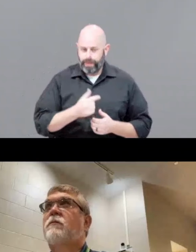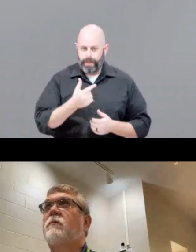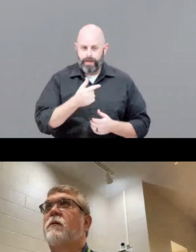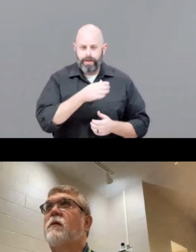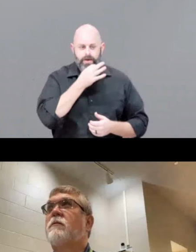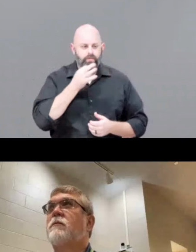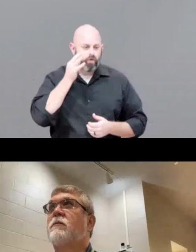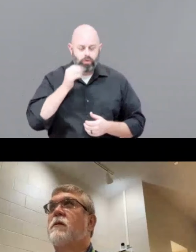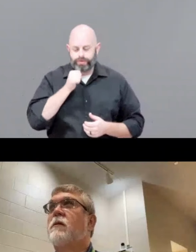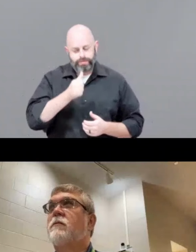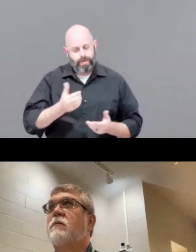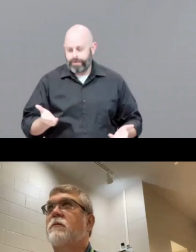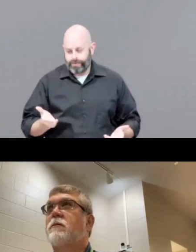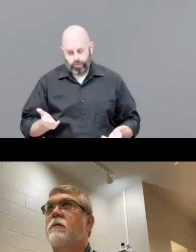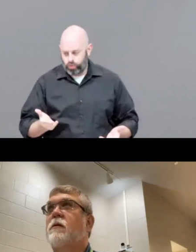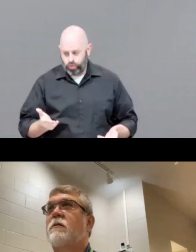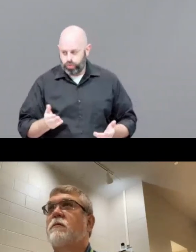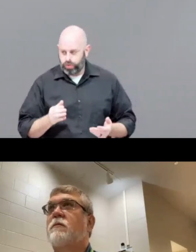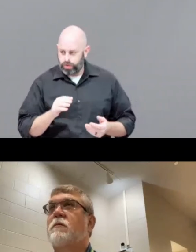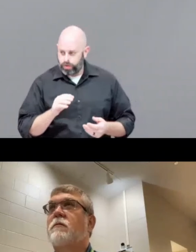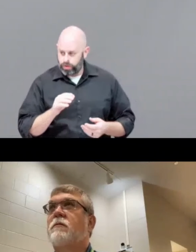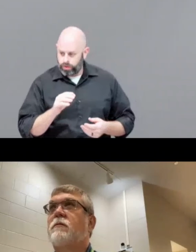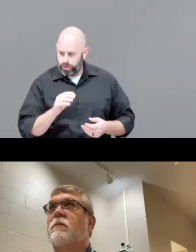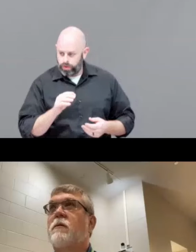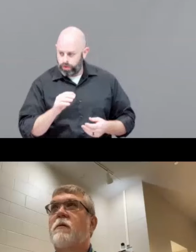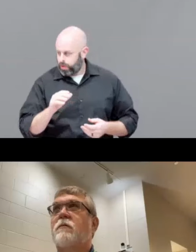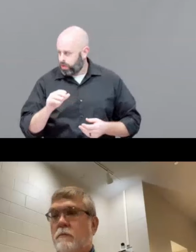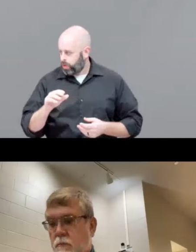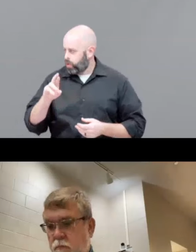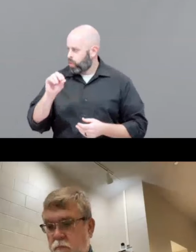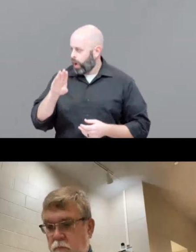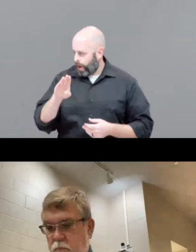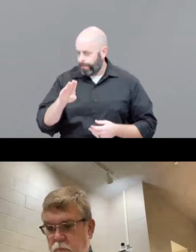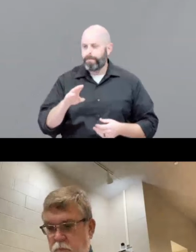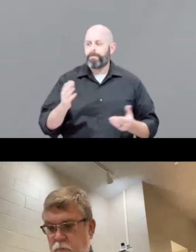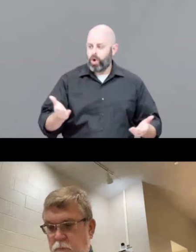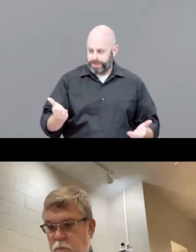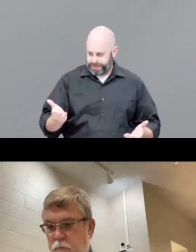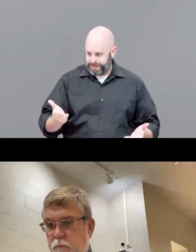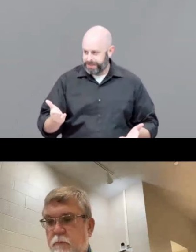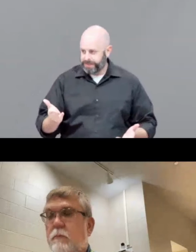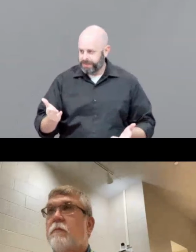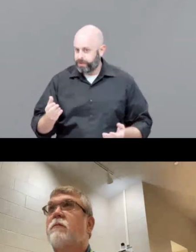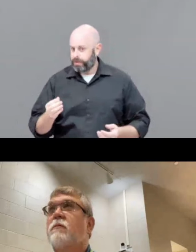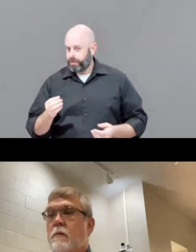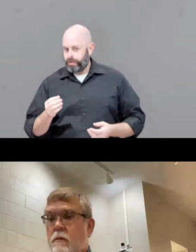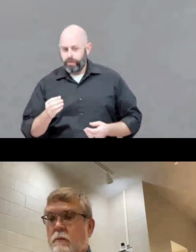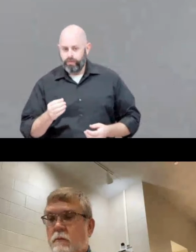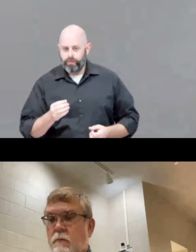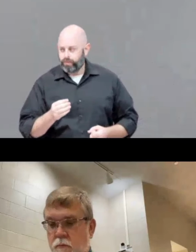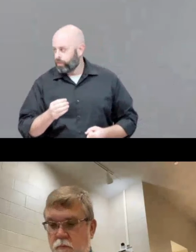Gary Farmer is not, medical reasons. Rod Boyette, present. Good, Rod.